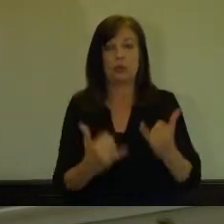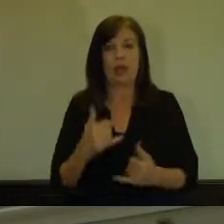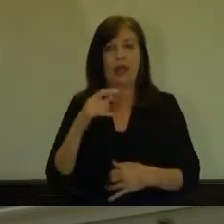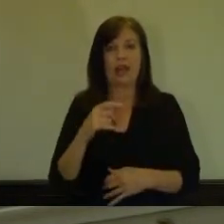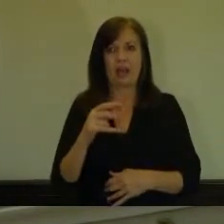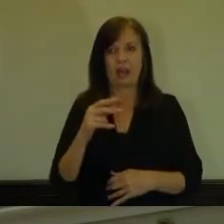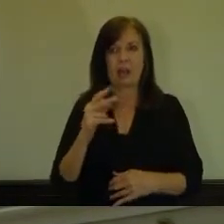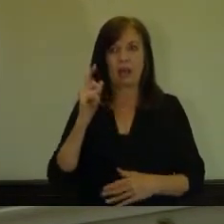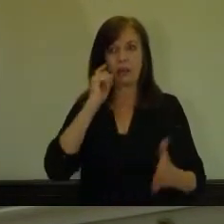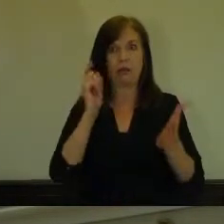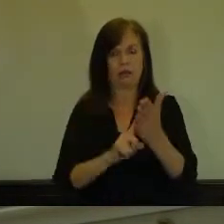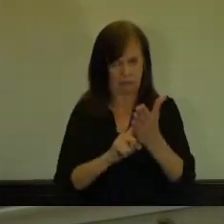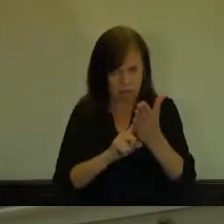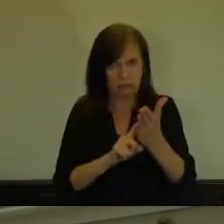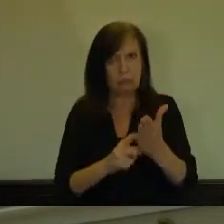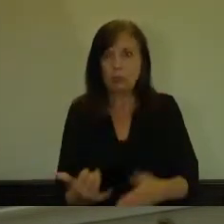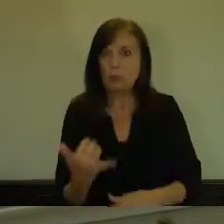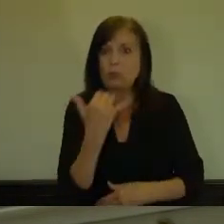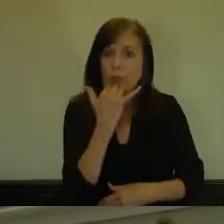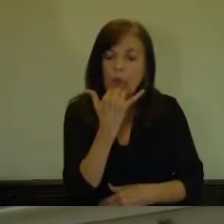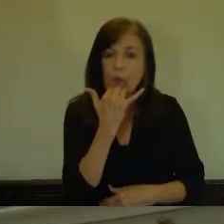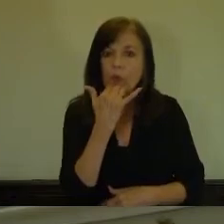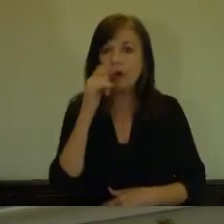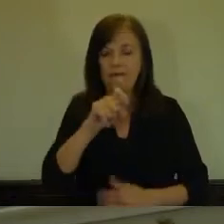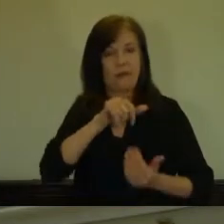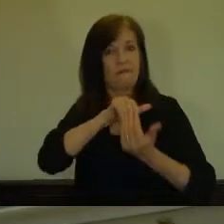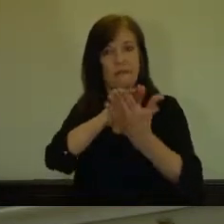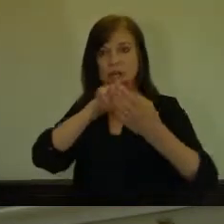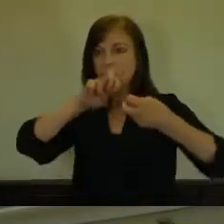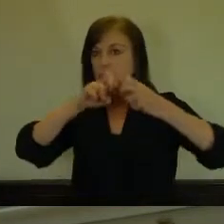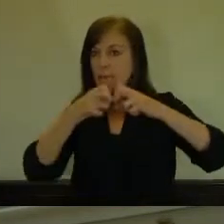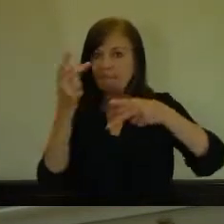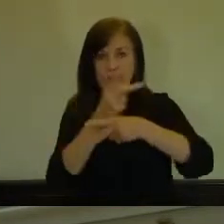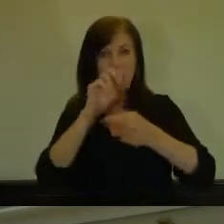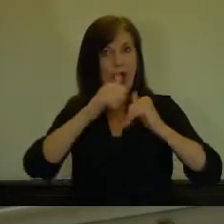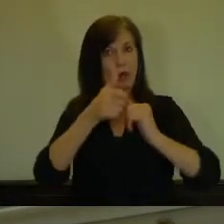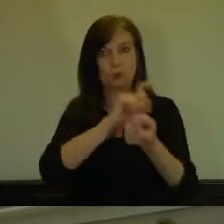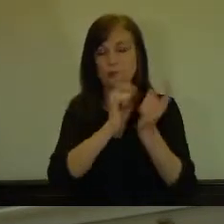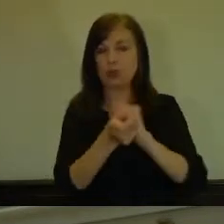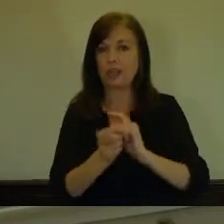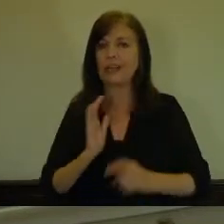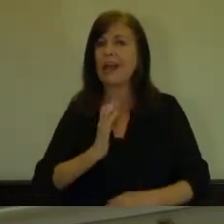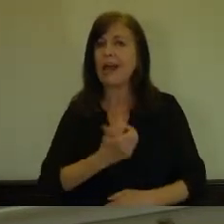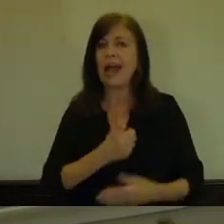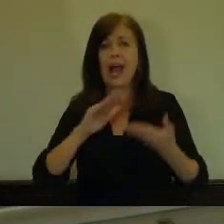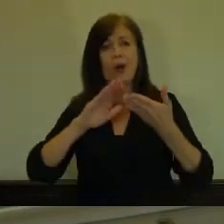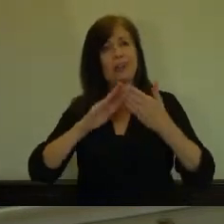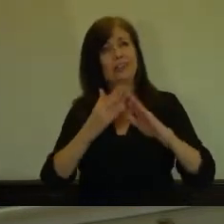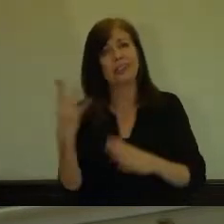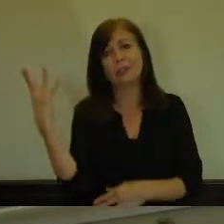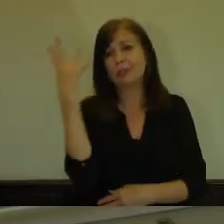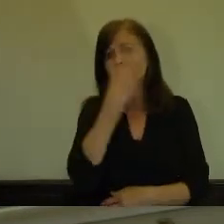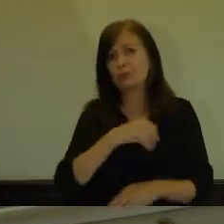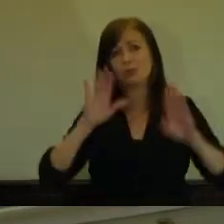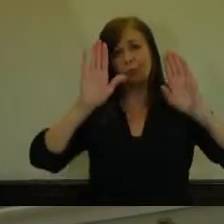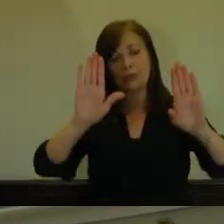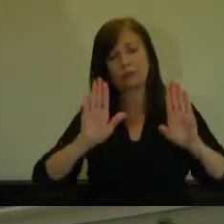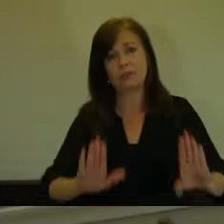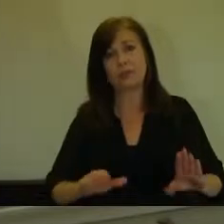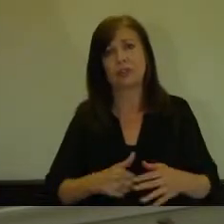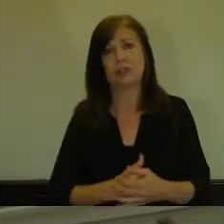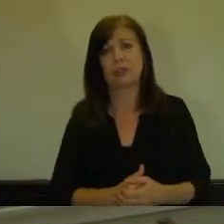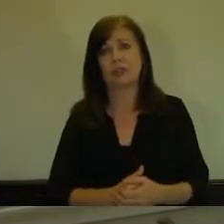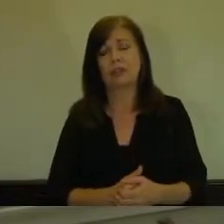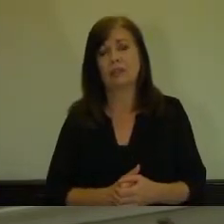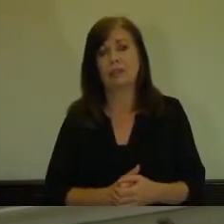wrong, to fix the problems we face. We have a great city. We have a great world of promise.